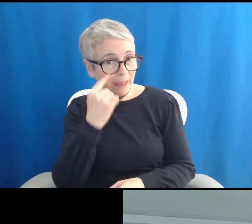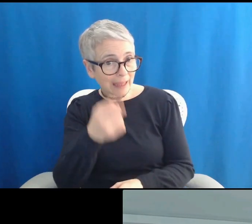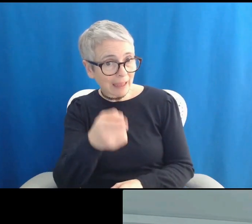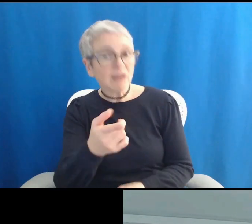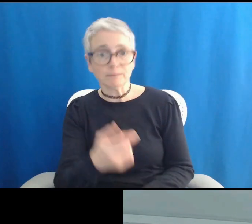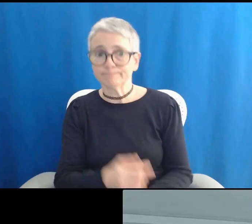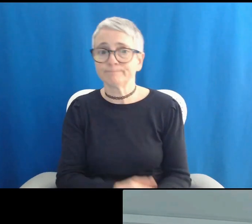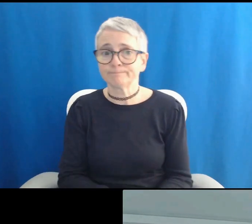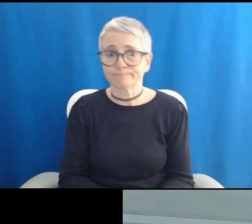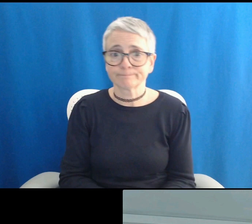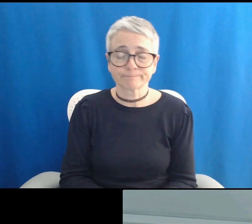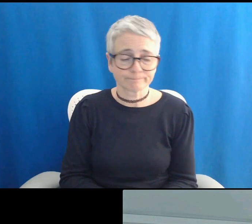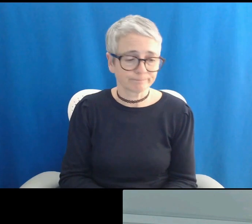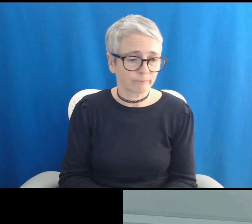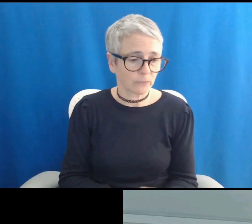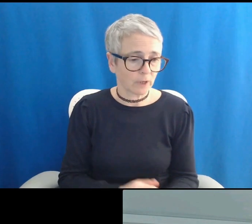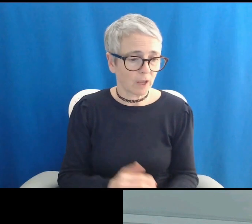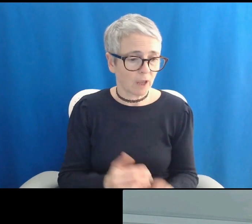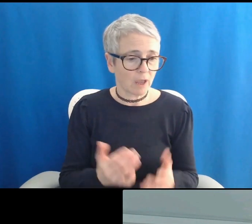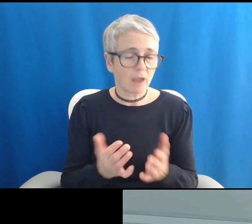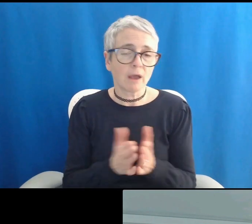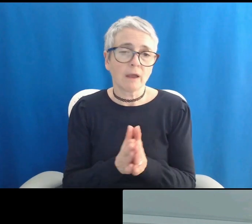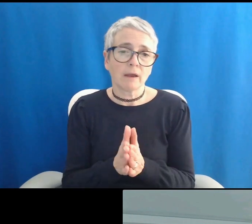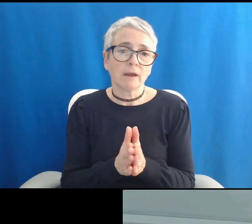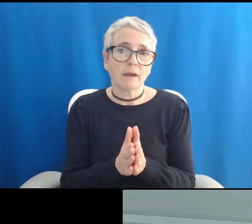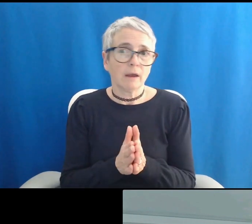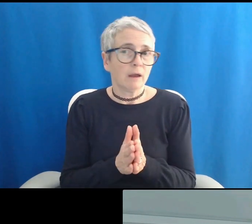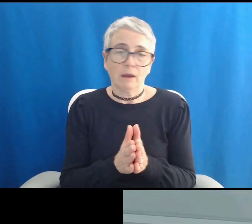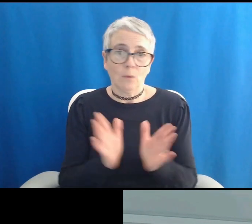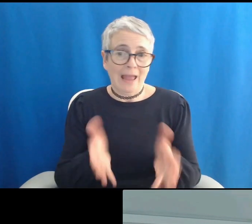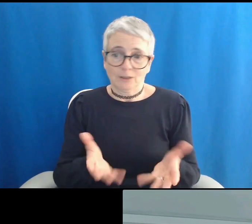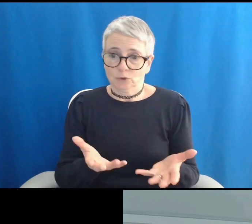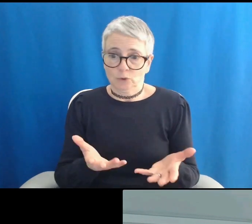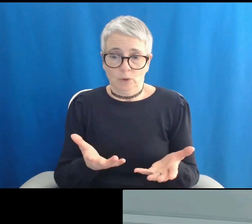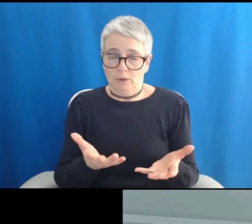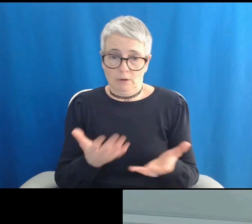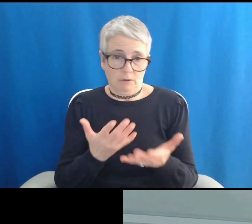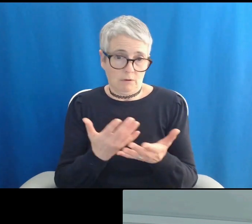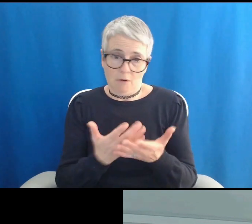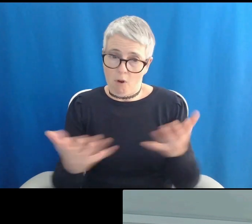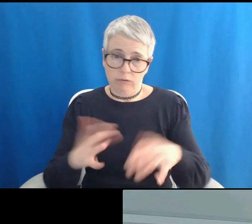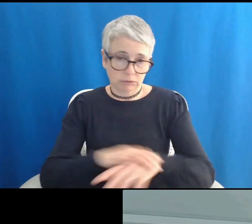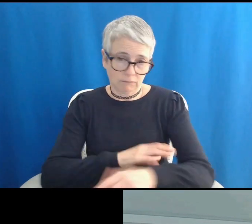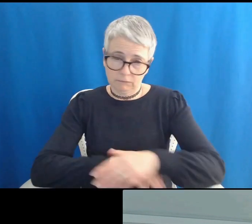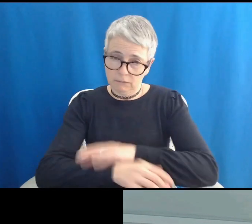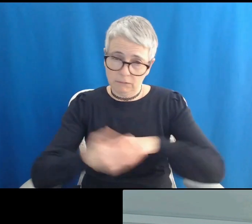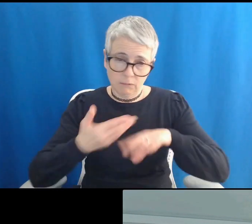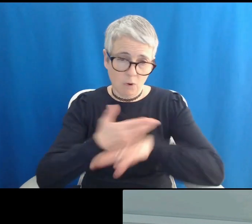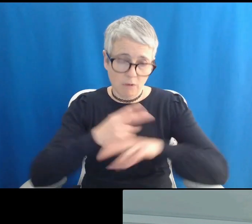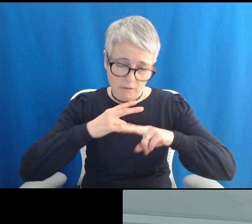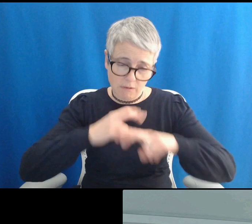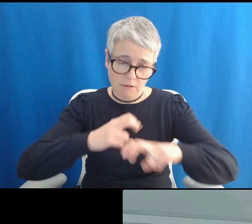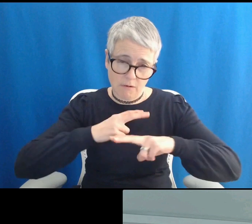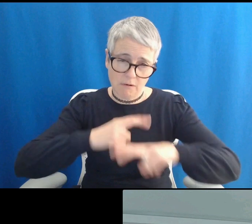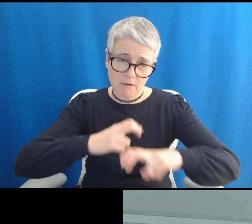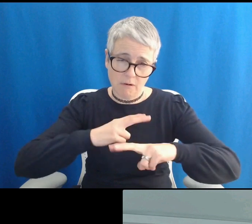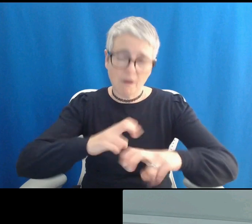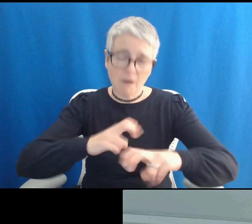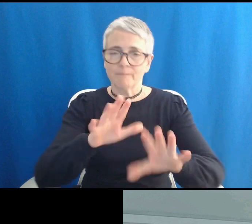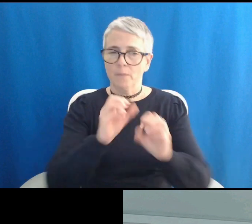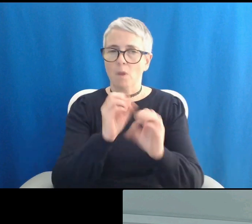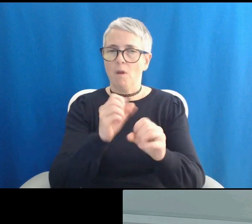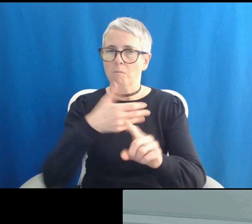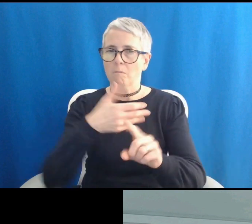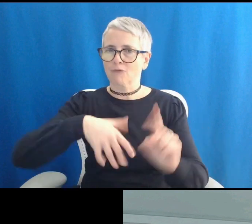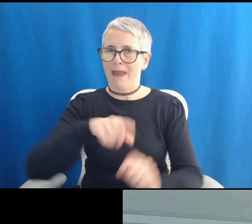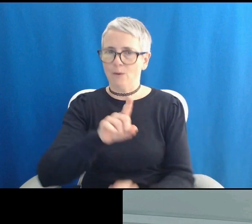Yes, I mean, we had to do a huge amount of work. So just to give a bit of background,